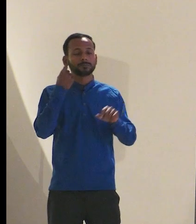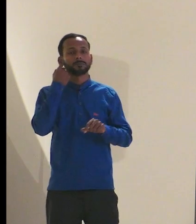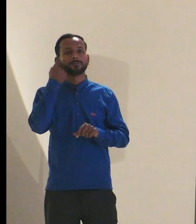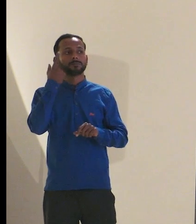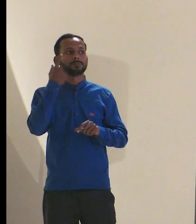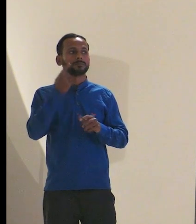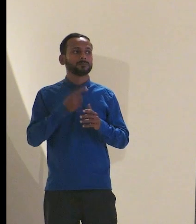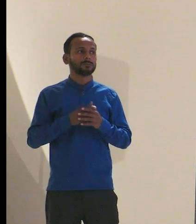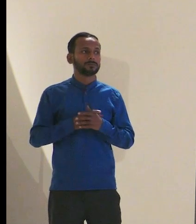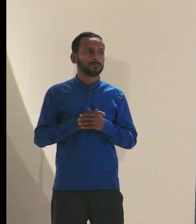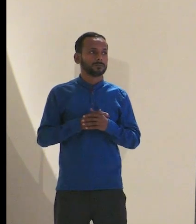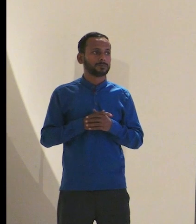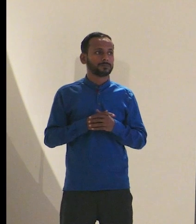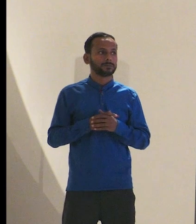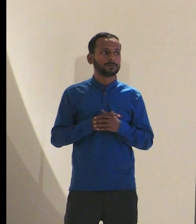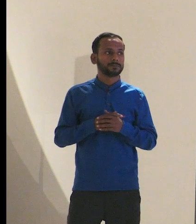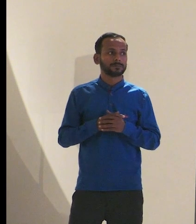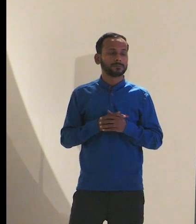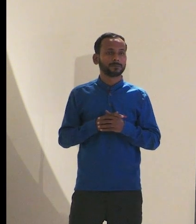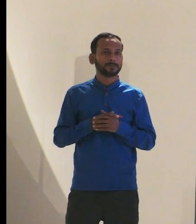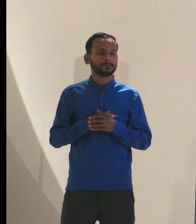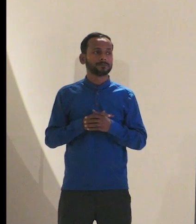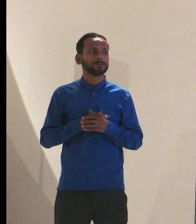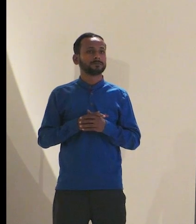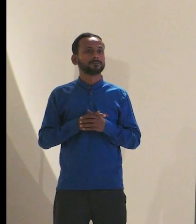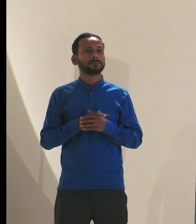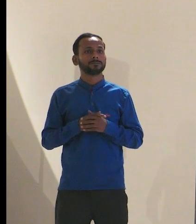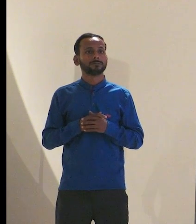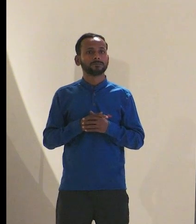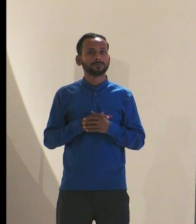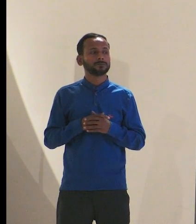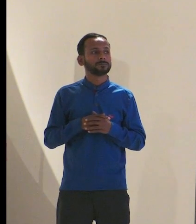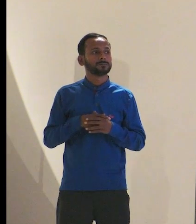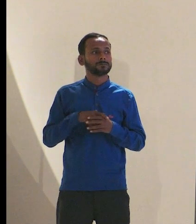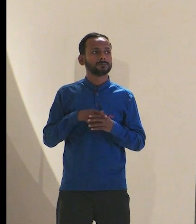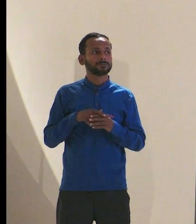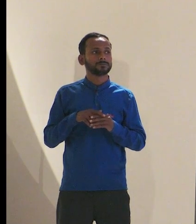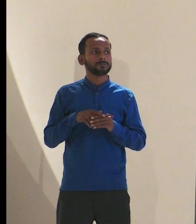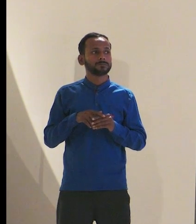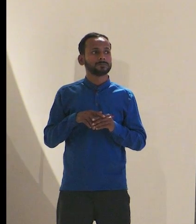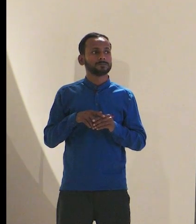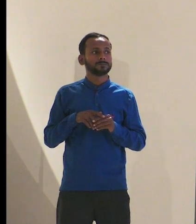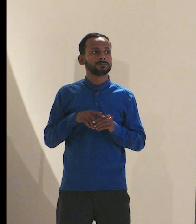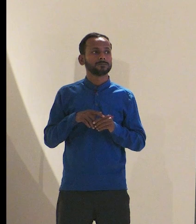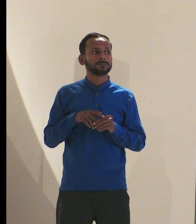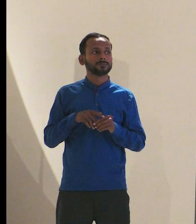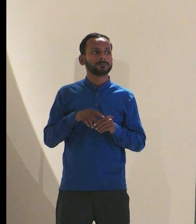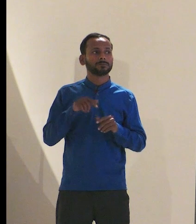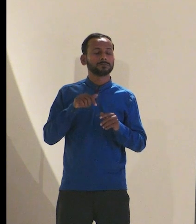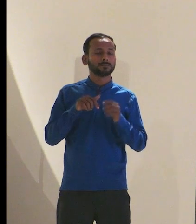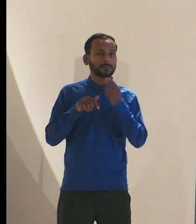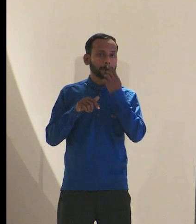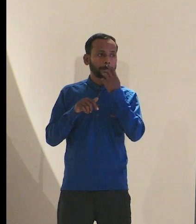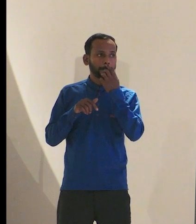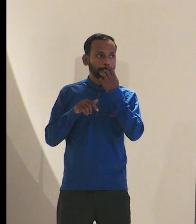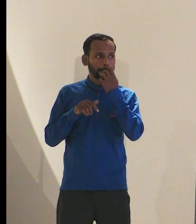we have tried to do, and I would like to think that we have at least partially we have